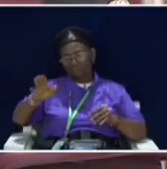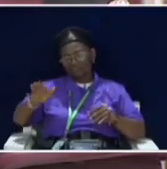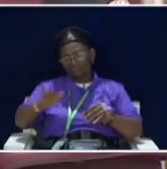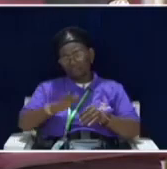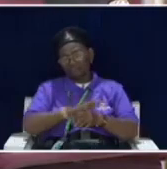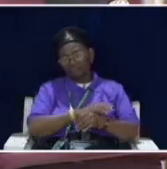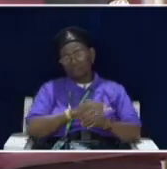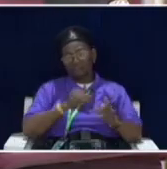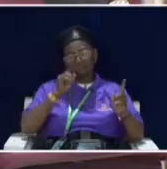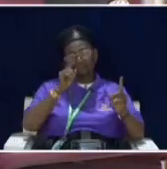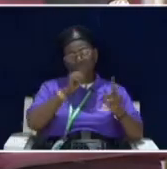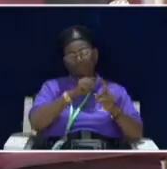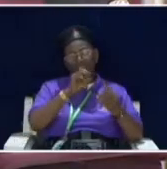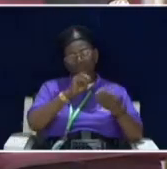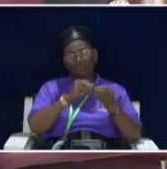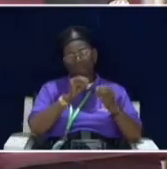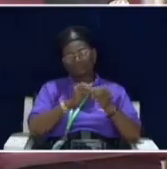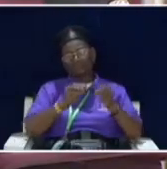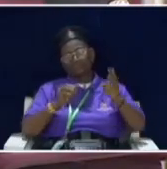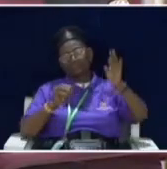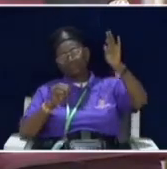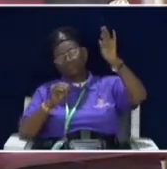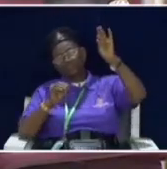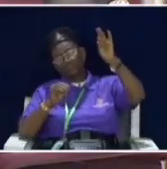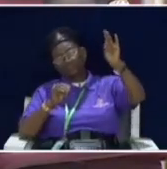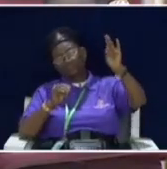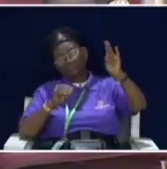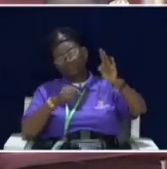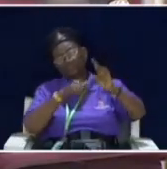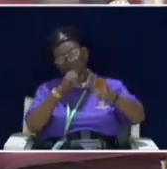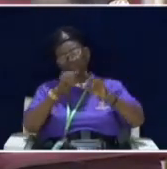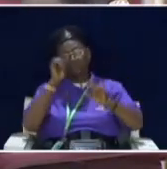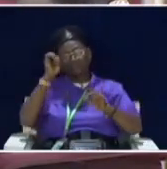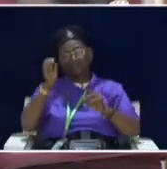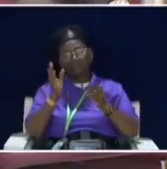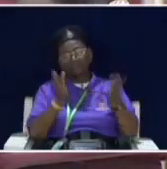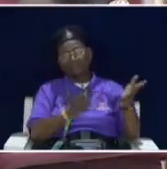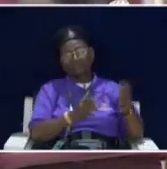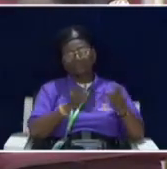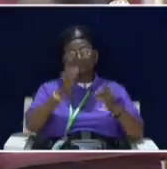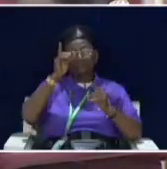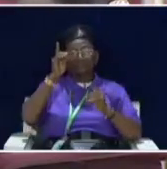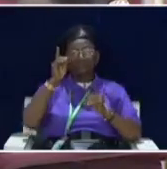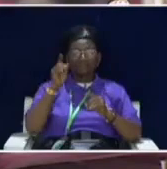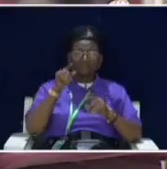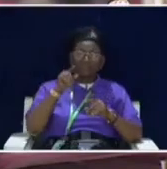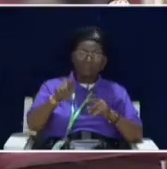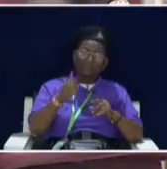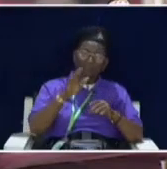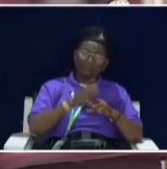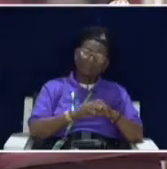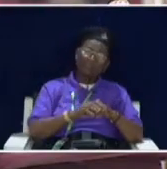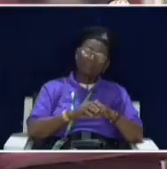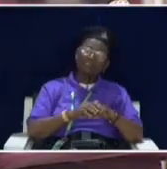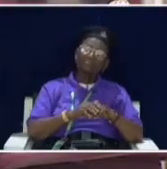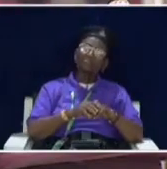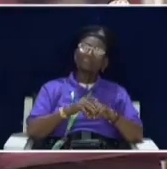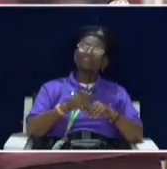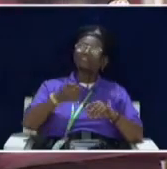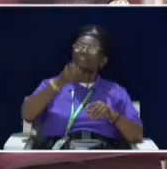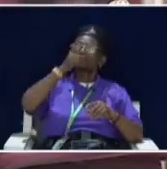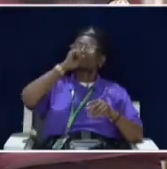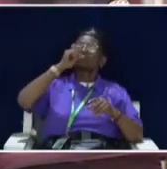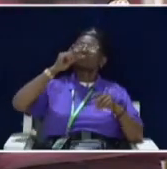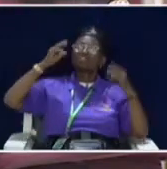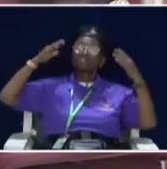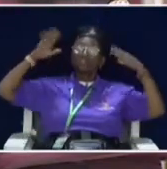Point number 7, when he carries you on eagle's wings, koko keje nigba ti Olorun ba gbe o lori iye idi,